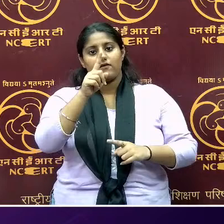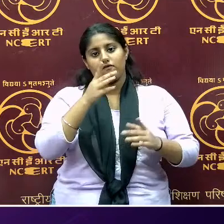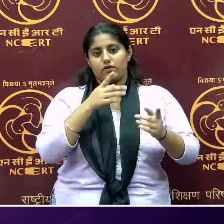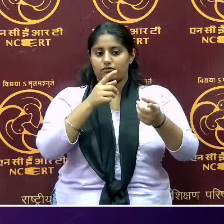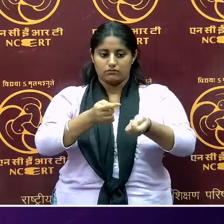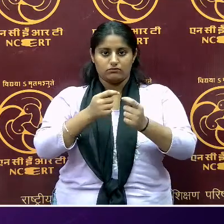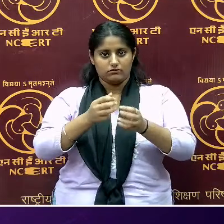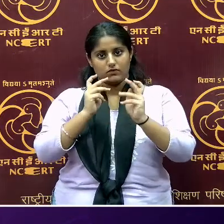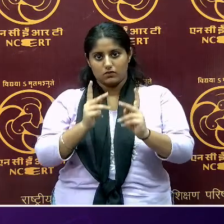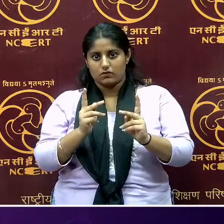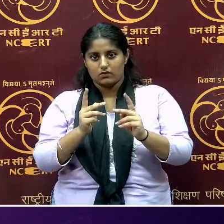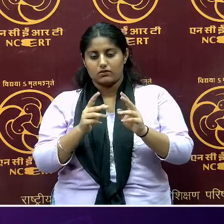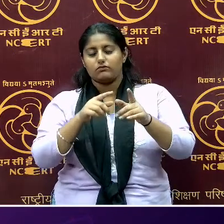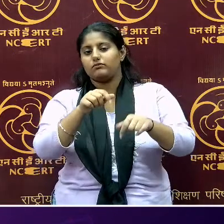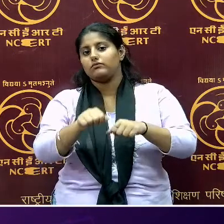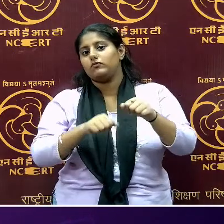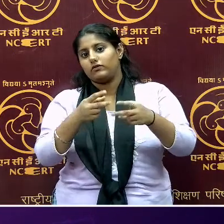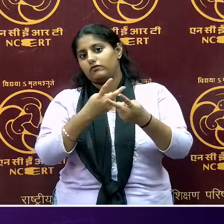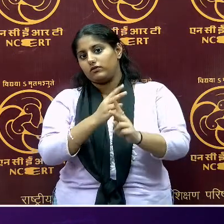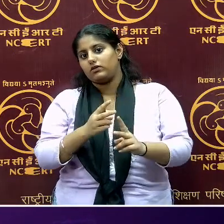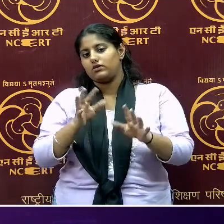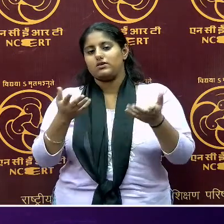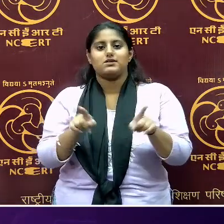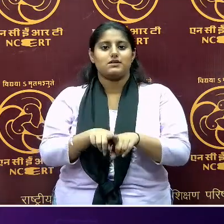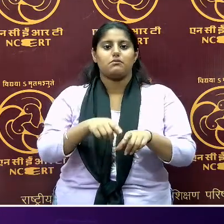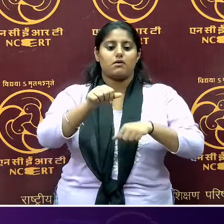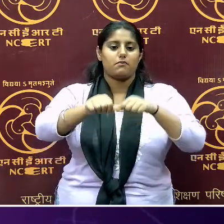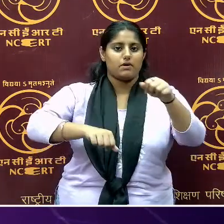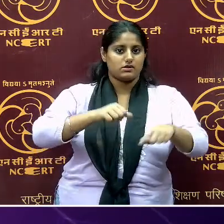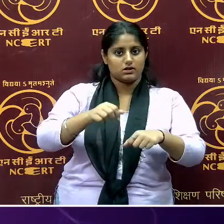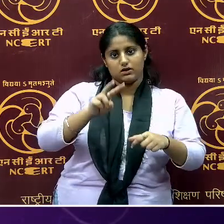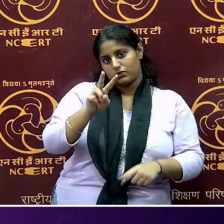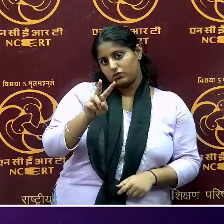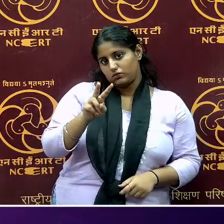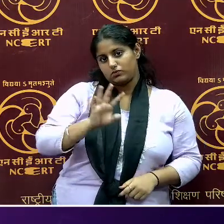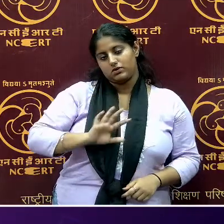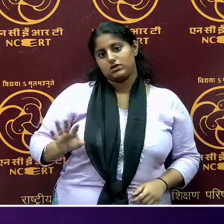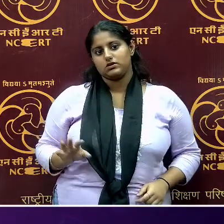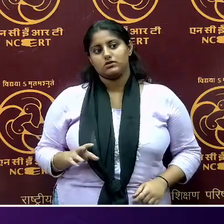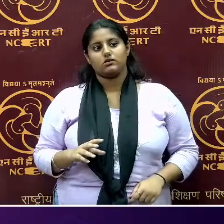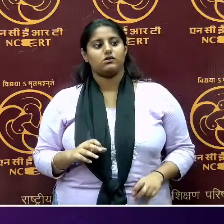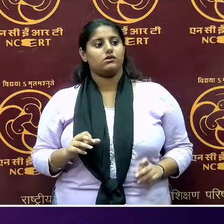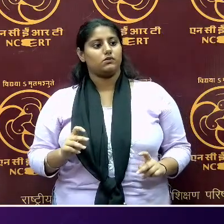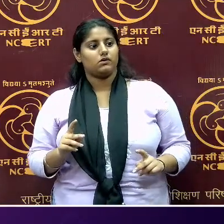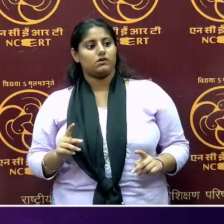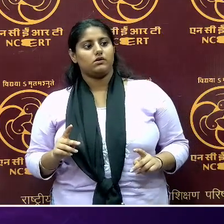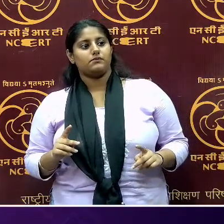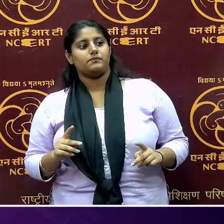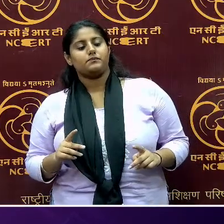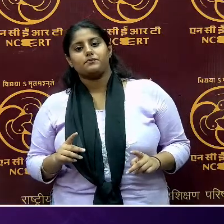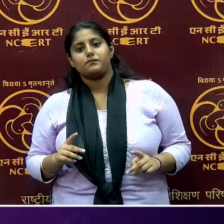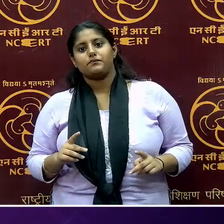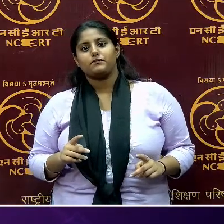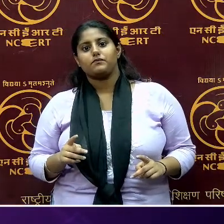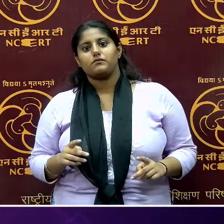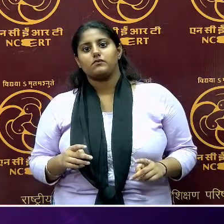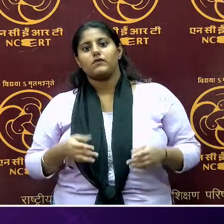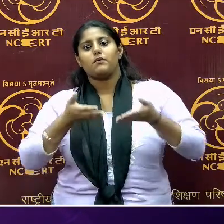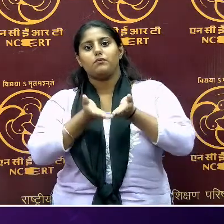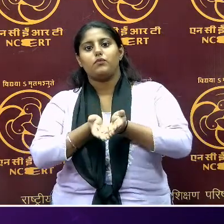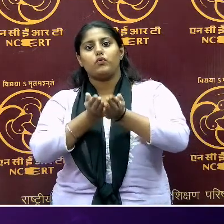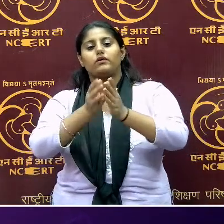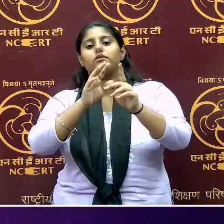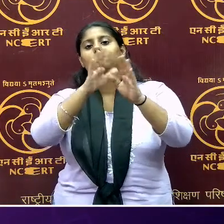vehicle. Here, for example, a bicycle can carry only 2, isn't it? Right. 2 people, and boat can carry